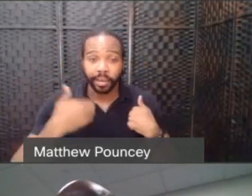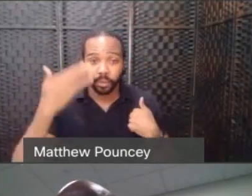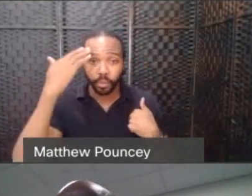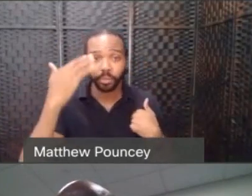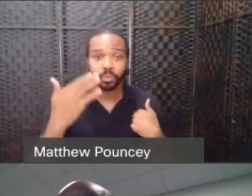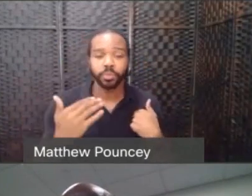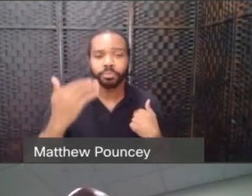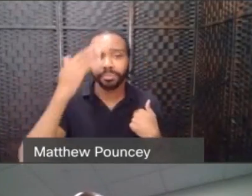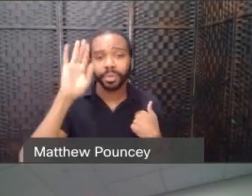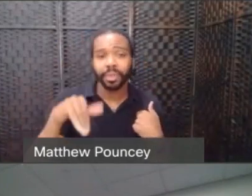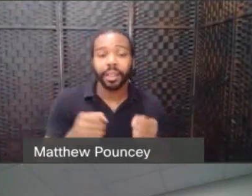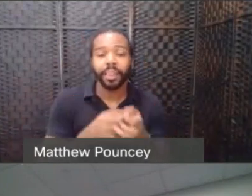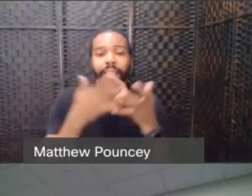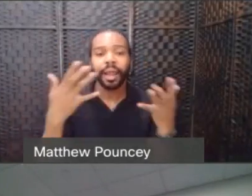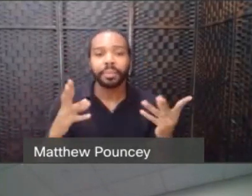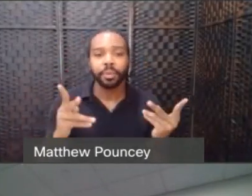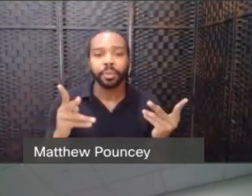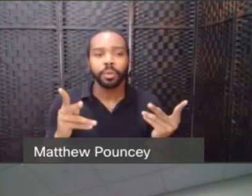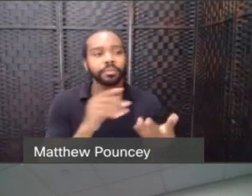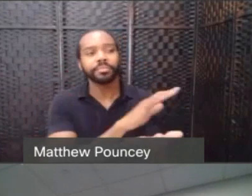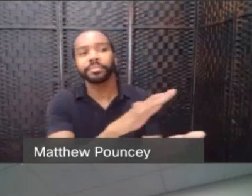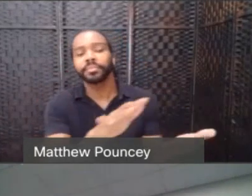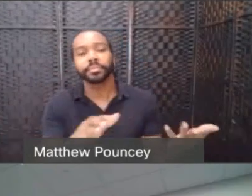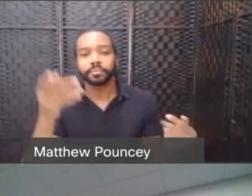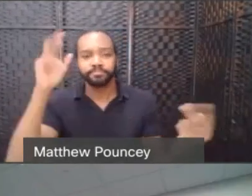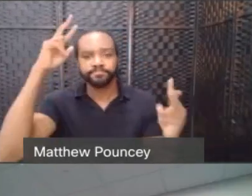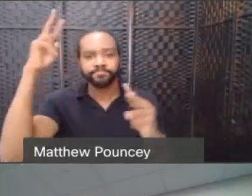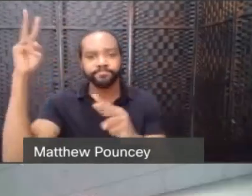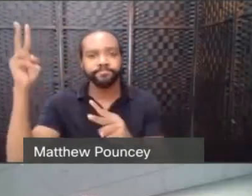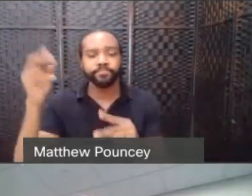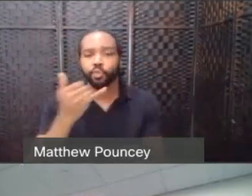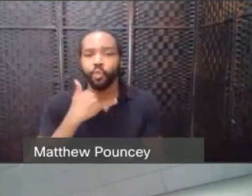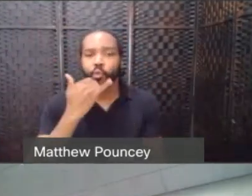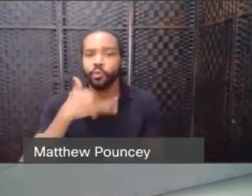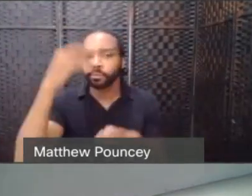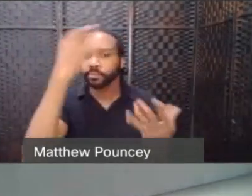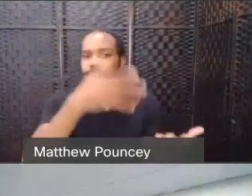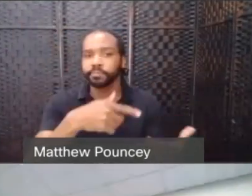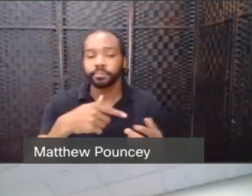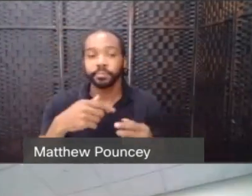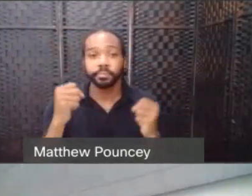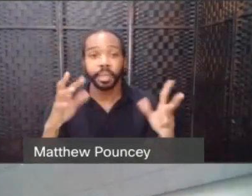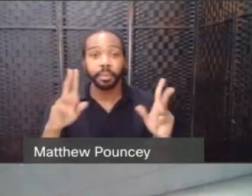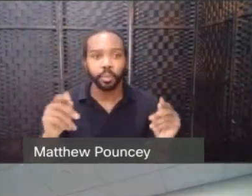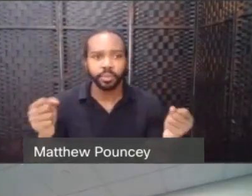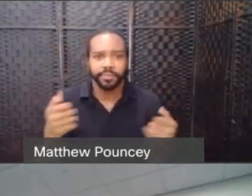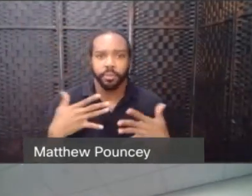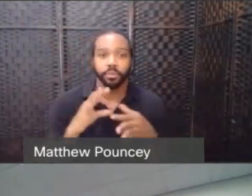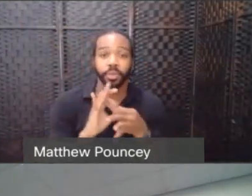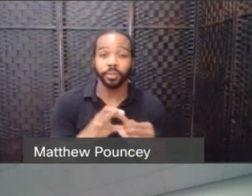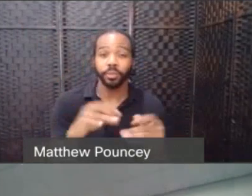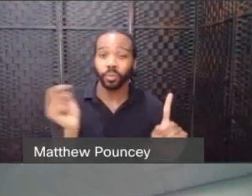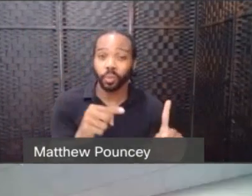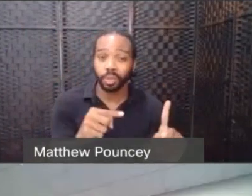lot of people had misinformation. A lot of folks, excuse me, fears were around how quickly